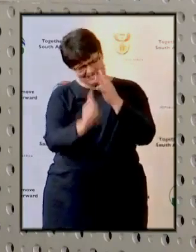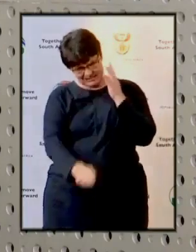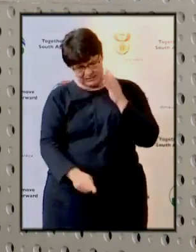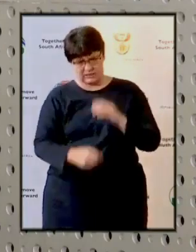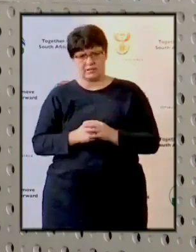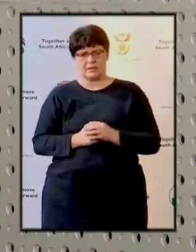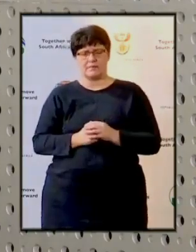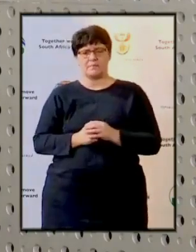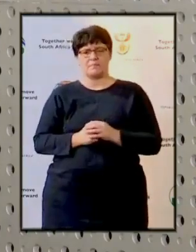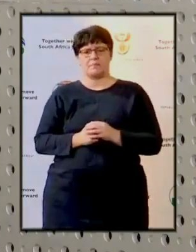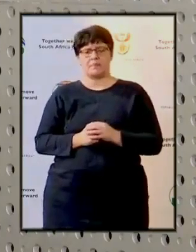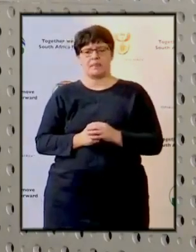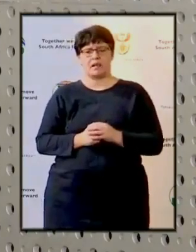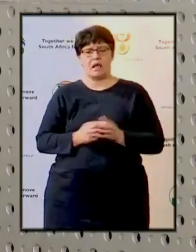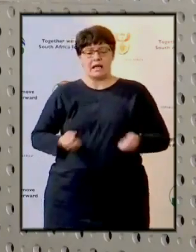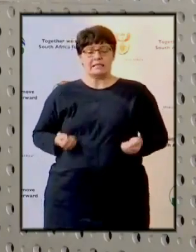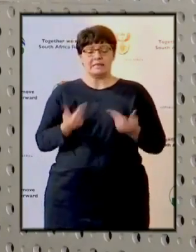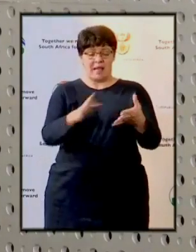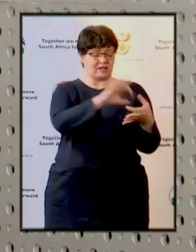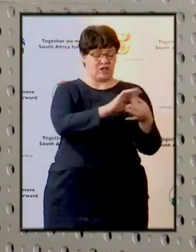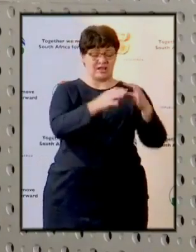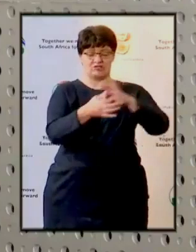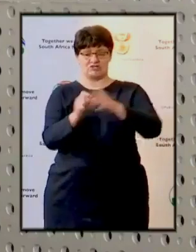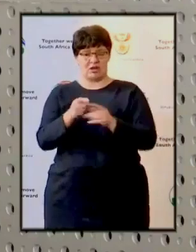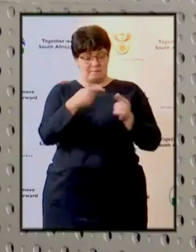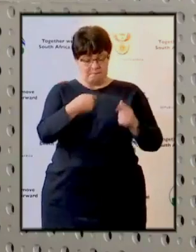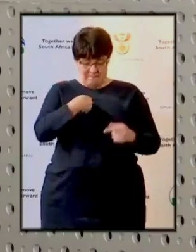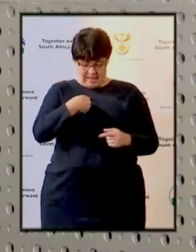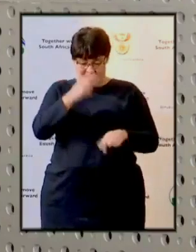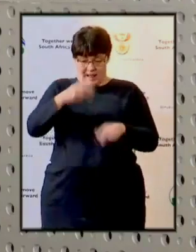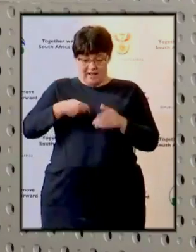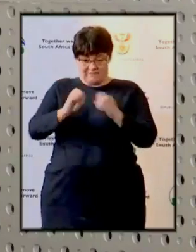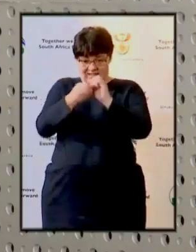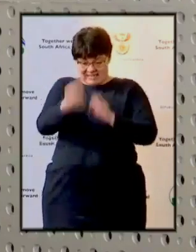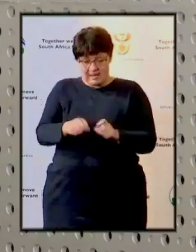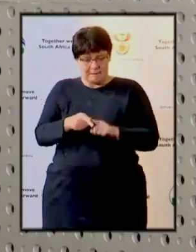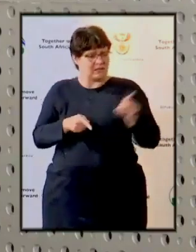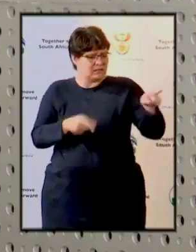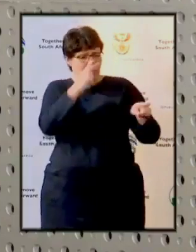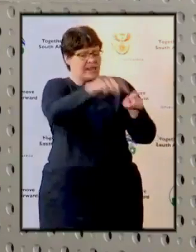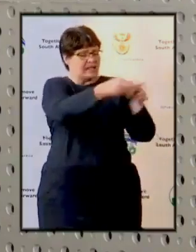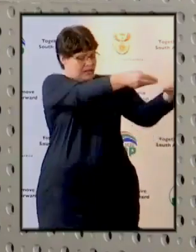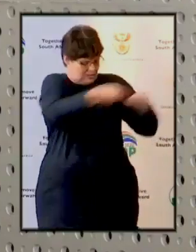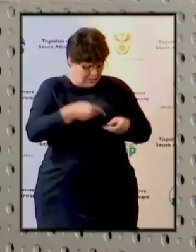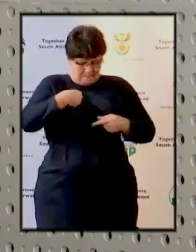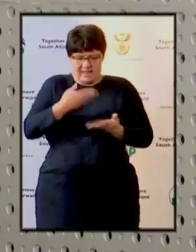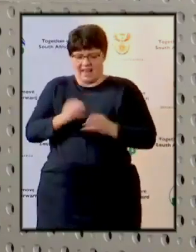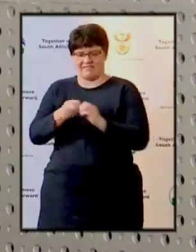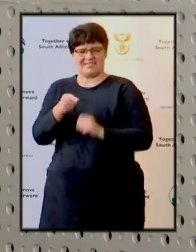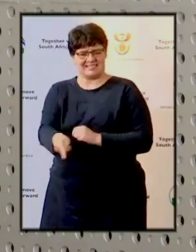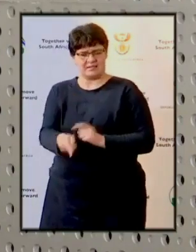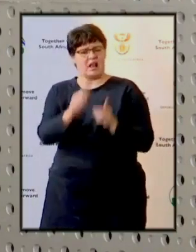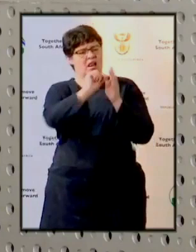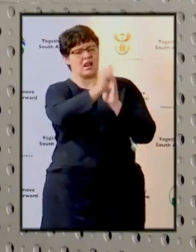businesses about the importance of their supply chain, and those are the companies that supply fabrics and components and stationery and so